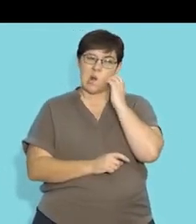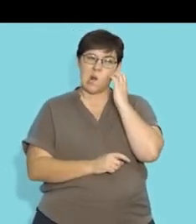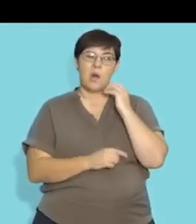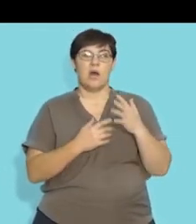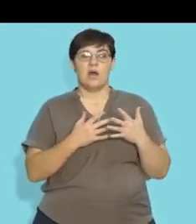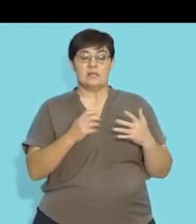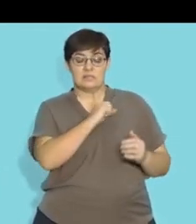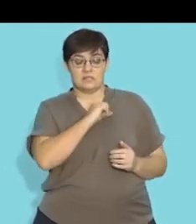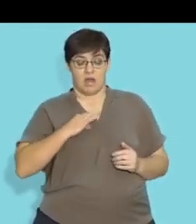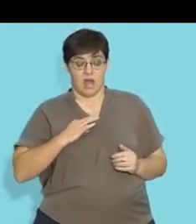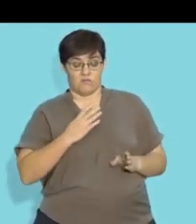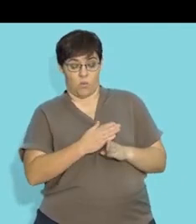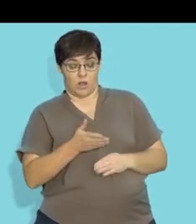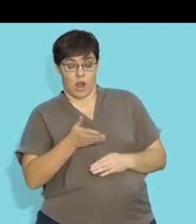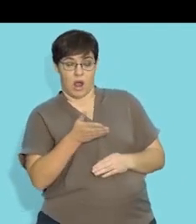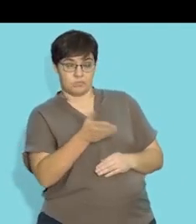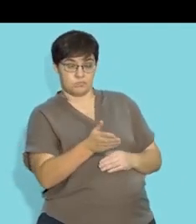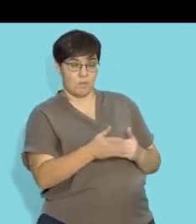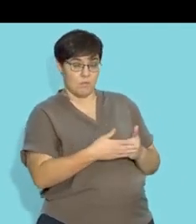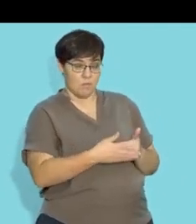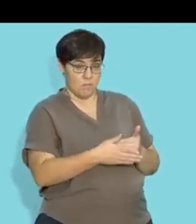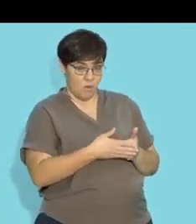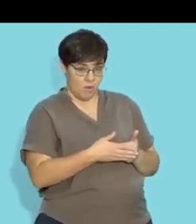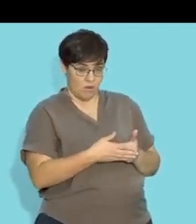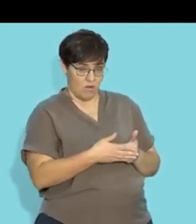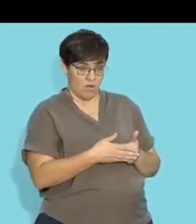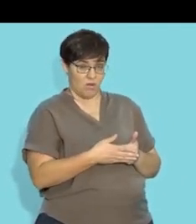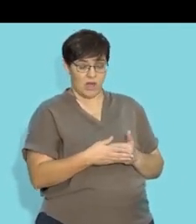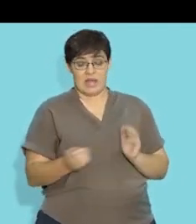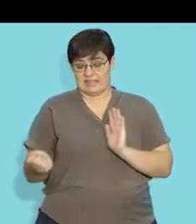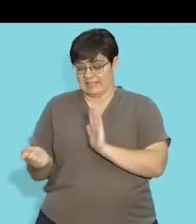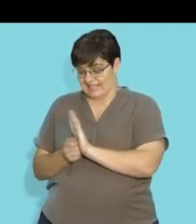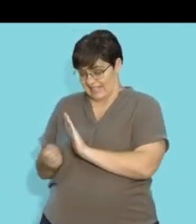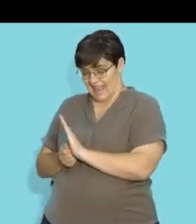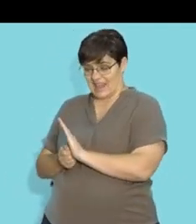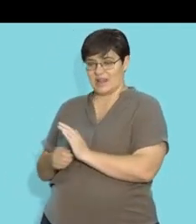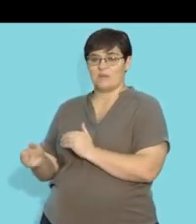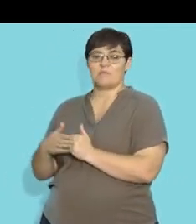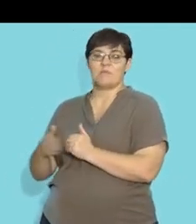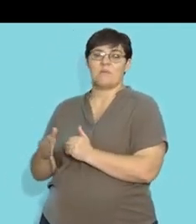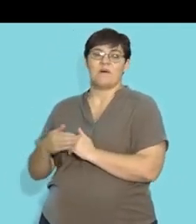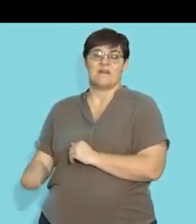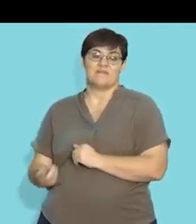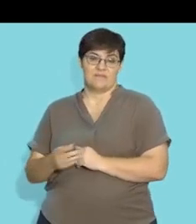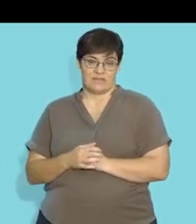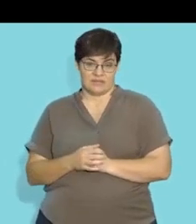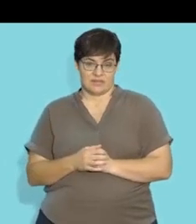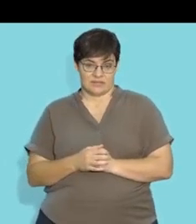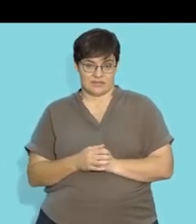staff members at work, the more we have number of sales